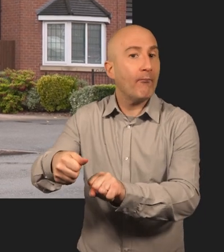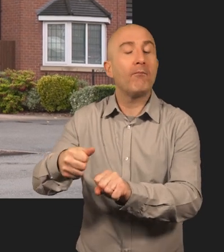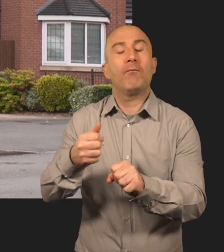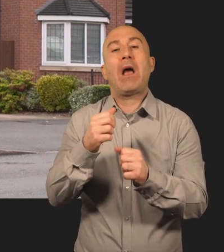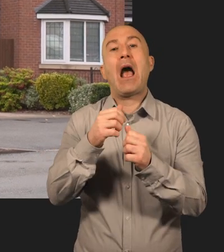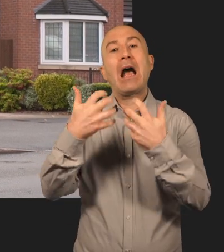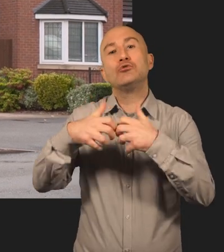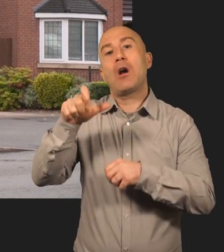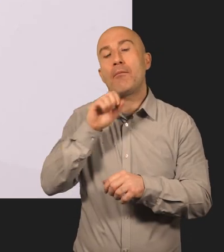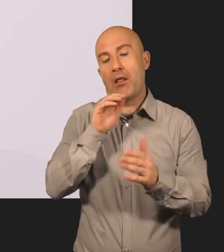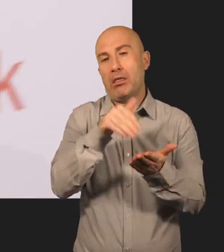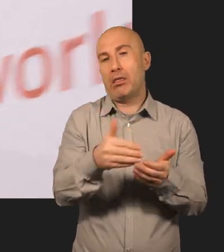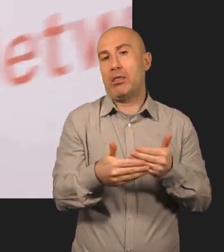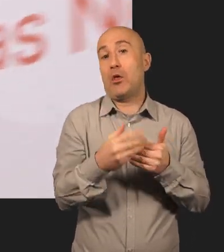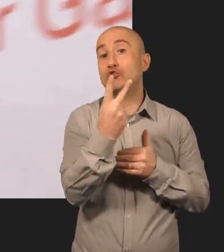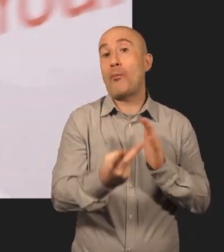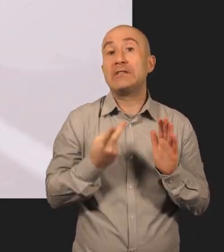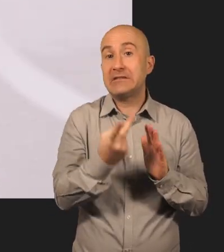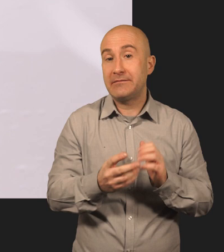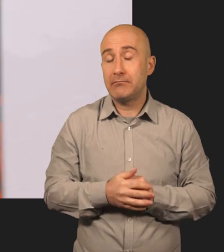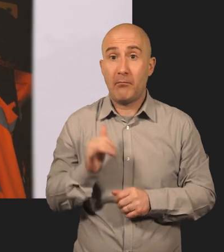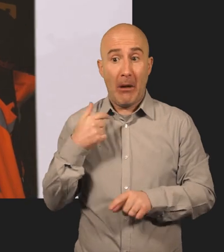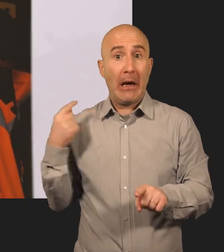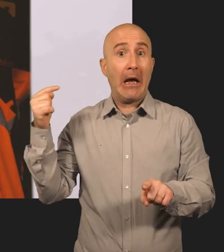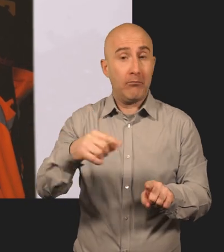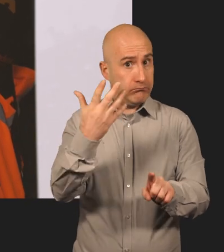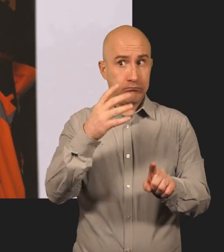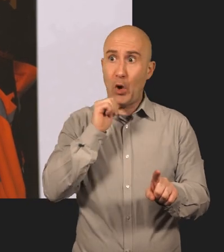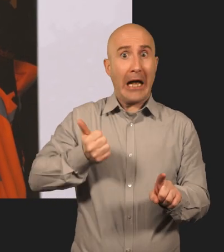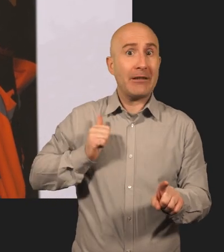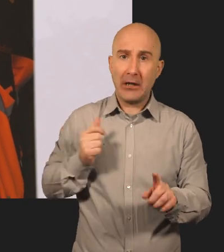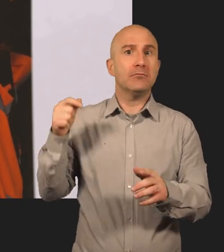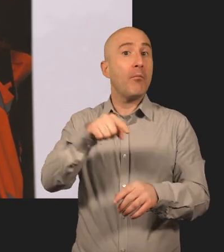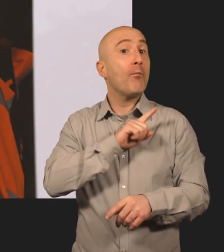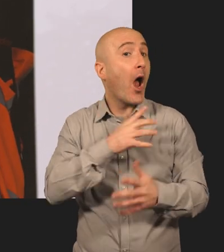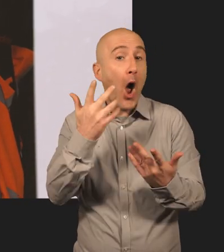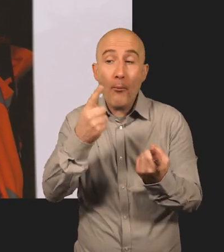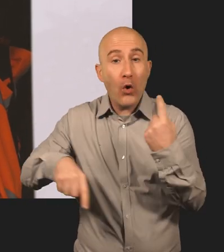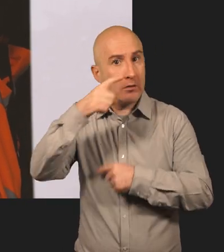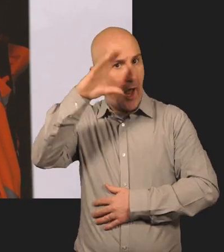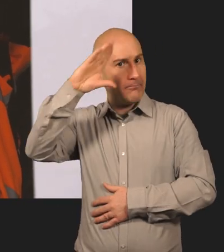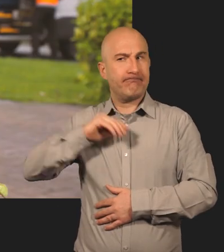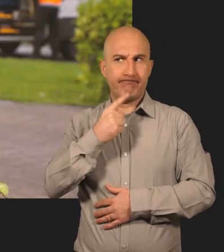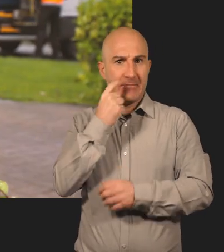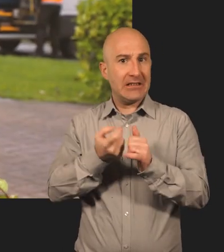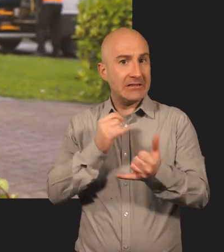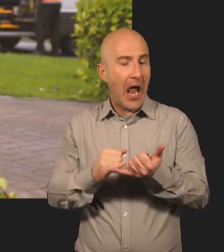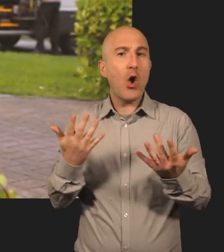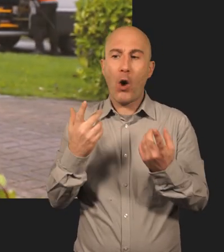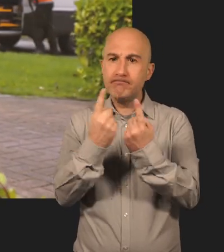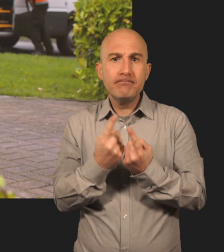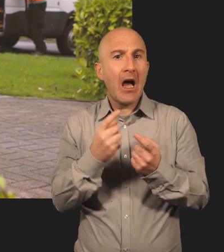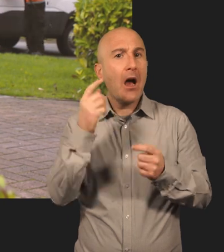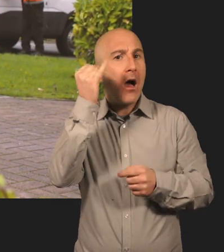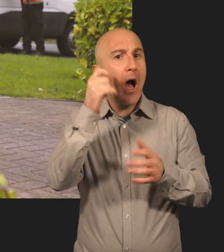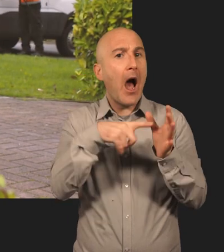an engineer will arrive within 2 hours. We may turn up unannounced because anyone can report the smell of gas, and for issues